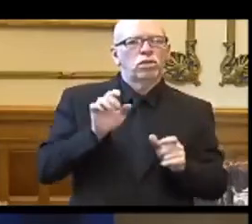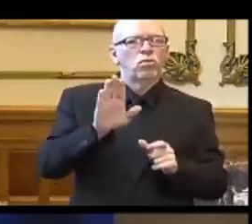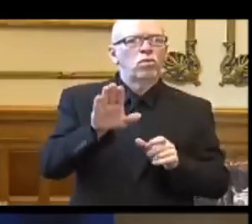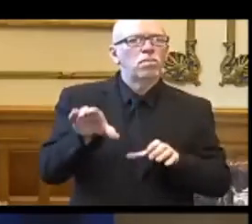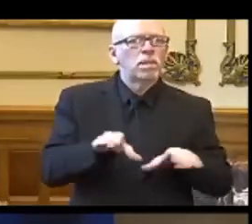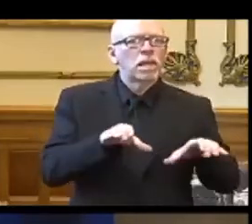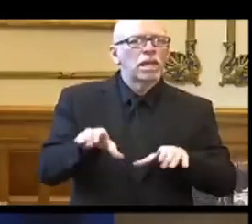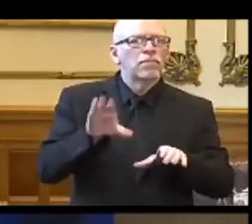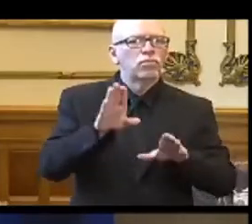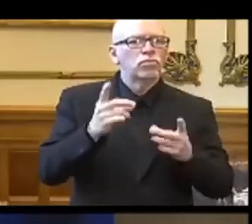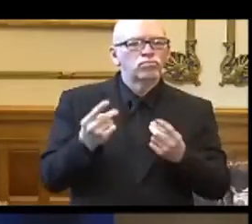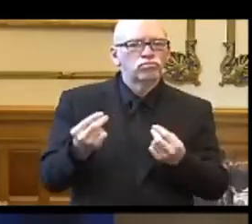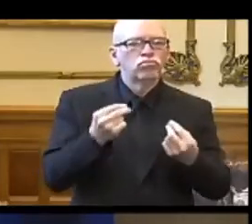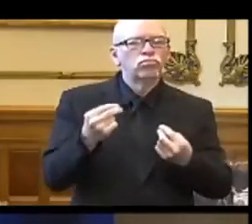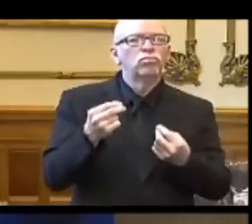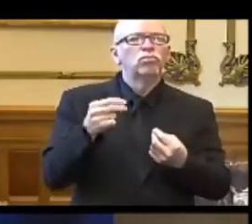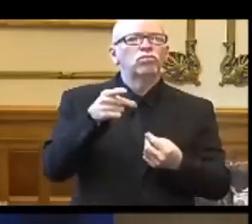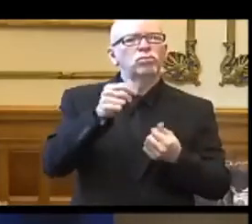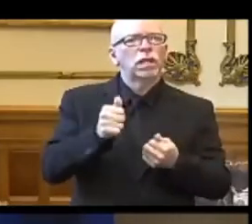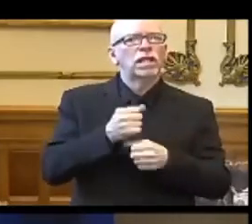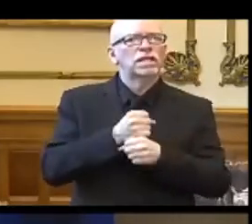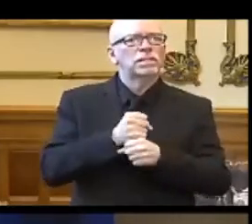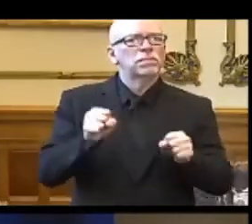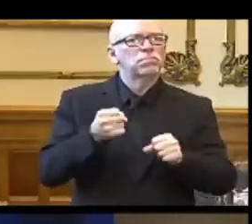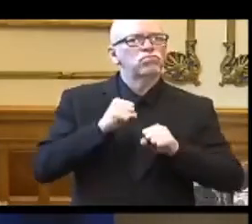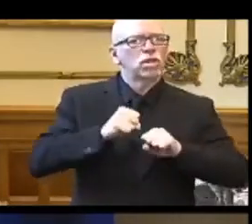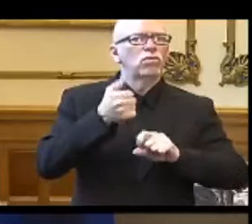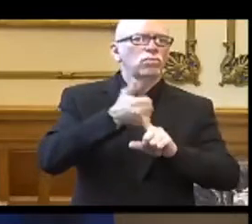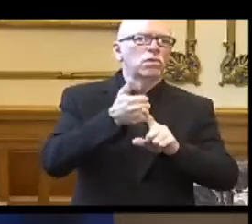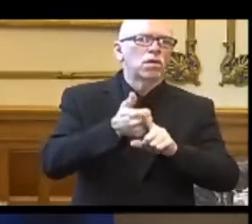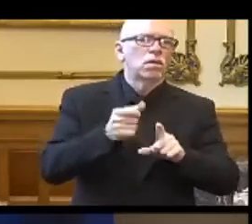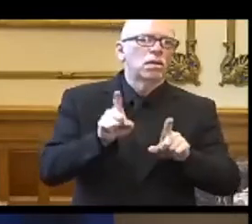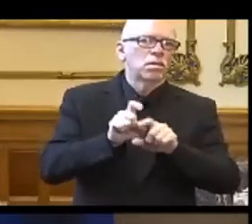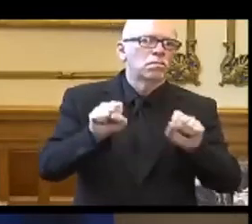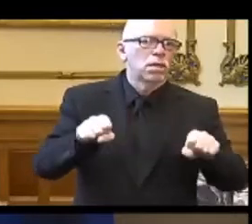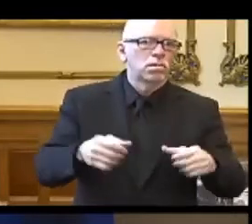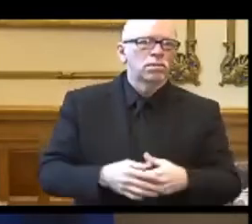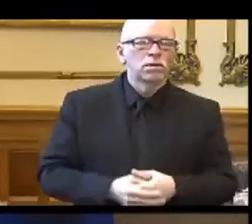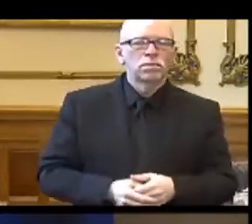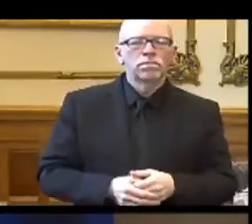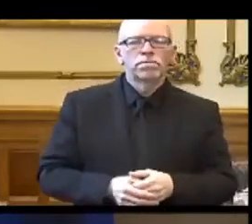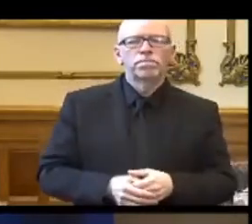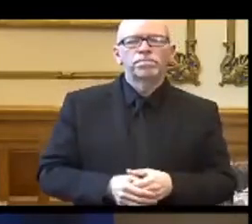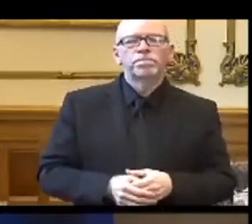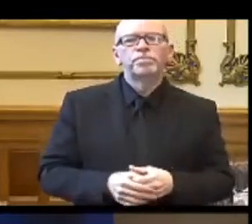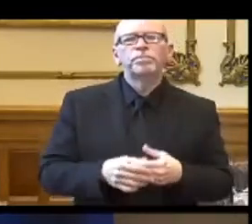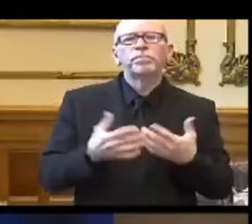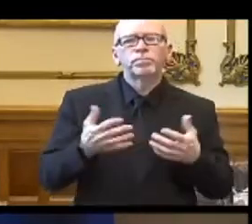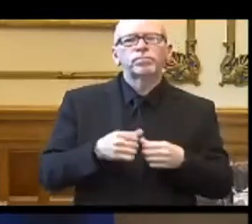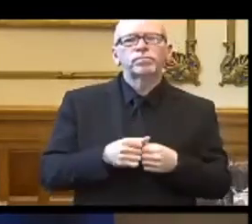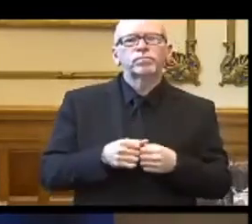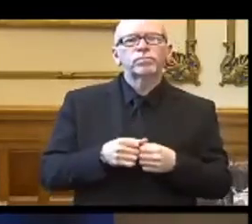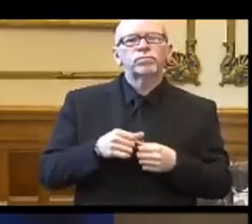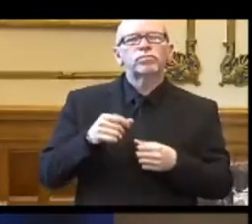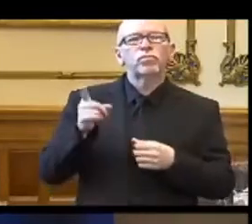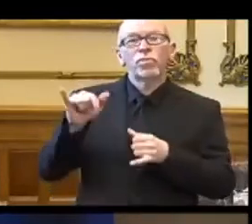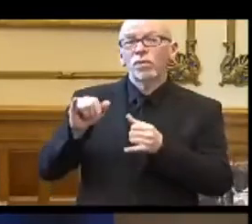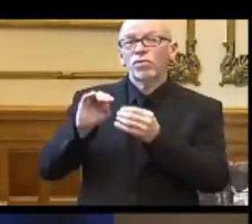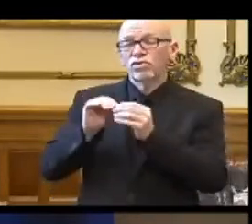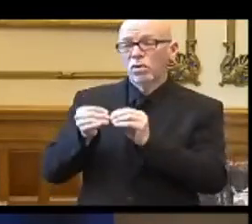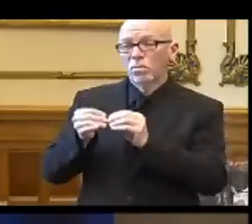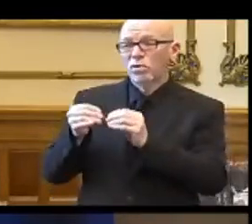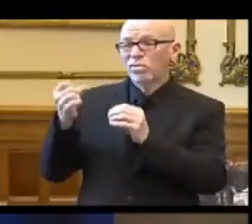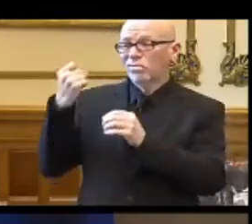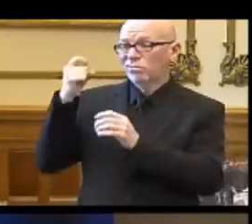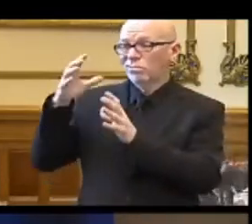behavior accordingly so that you can be as safe as humanly possible. And so setting aside those numbers just for